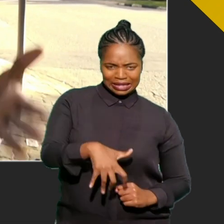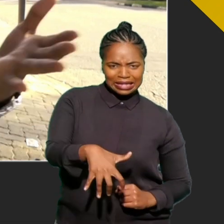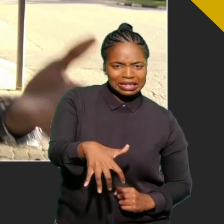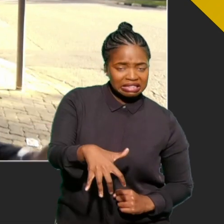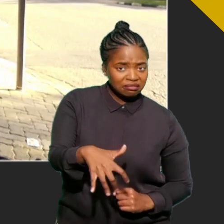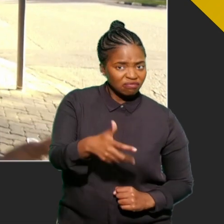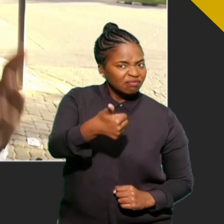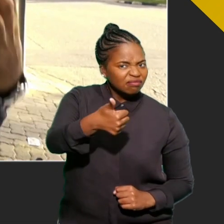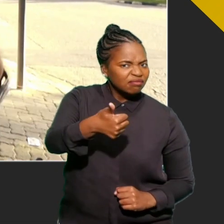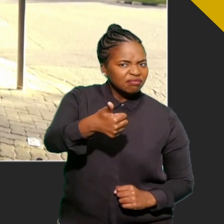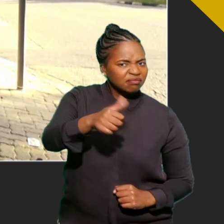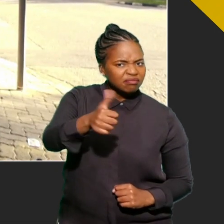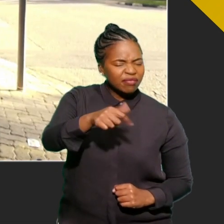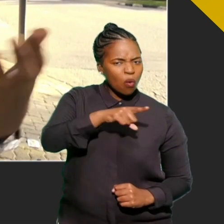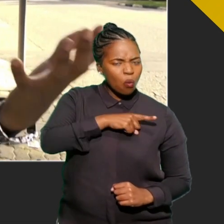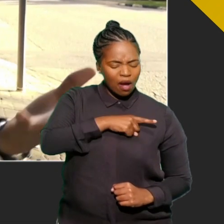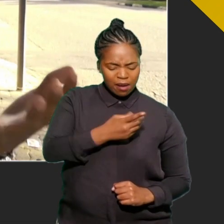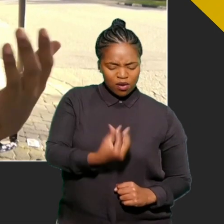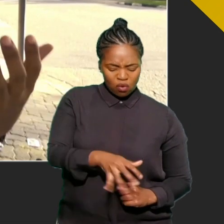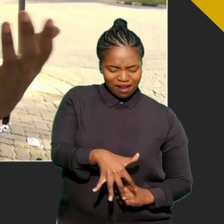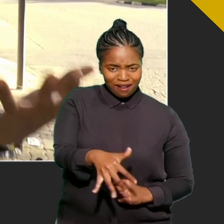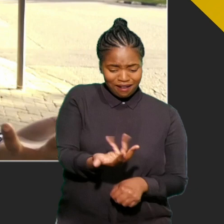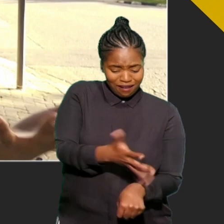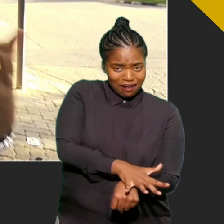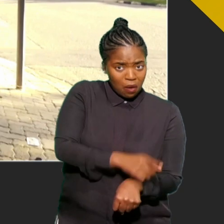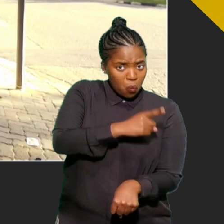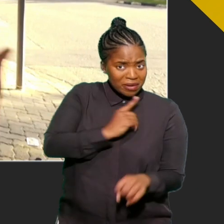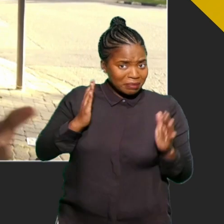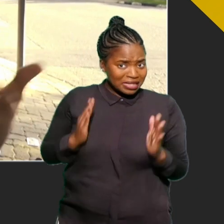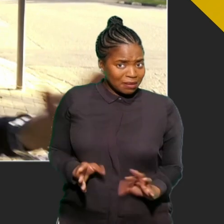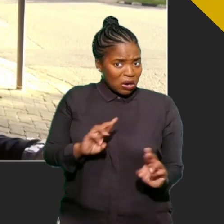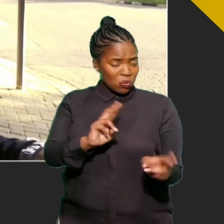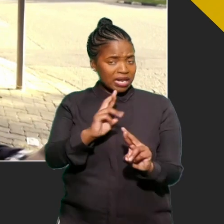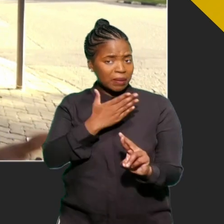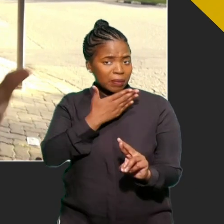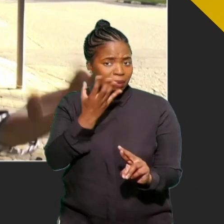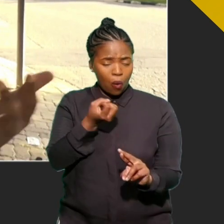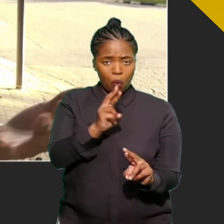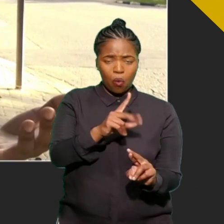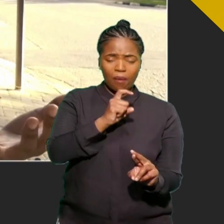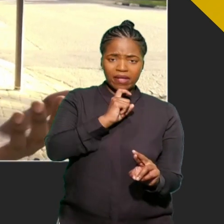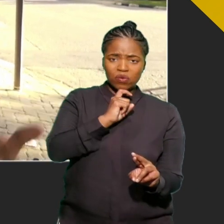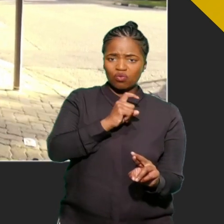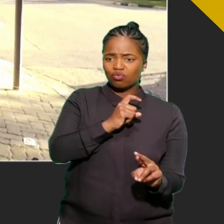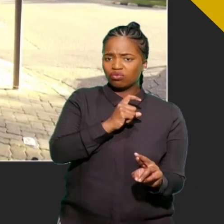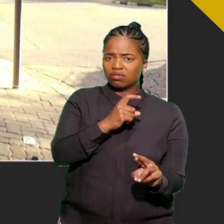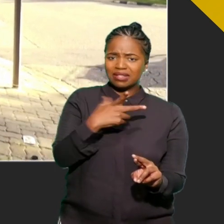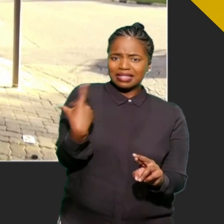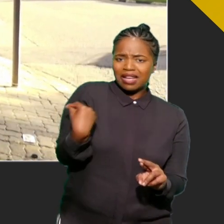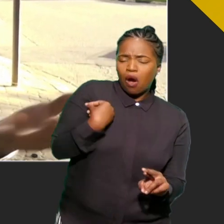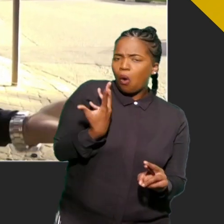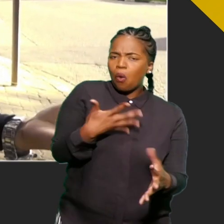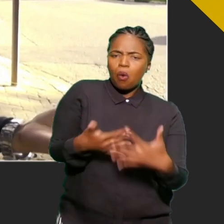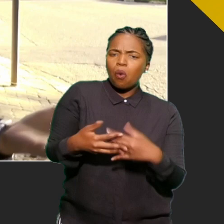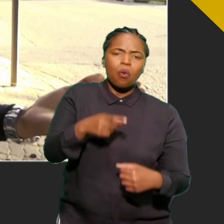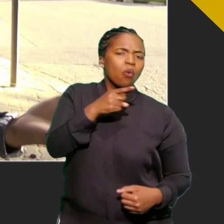Abanin Ababelegayo, Besueleka? Is it because their bodies are not ready? Is it because they're using substances? What exactly is happening? And then